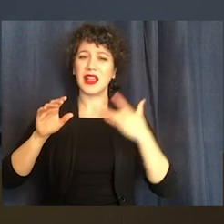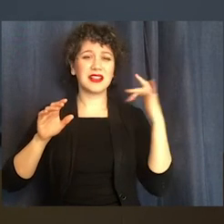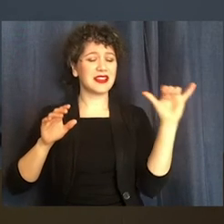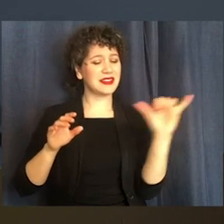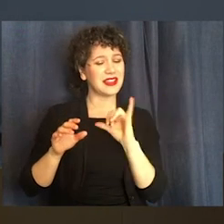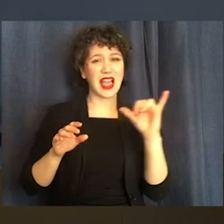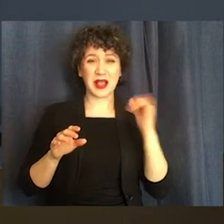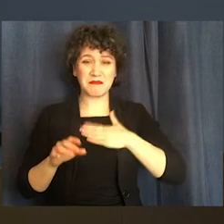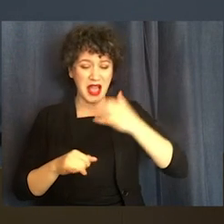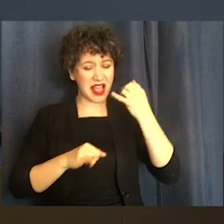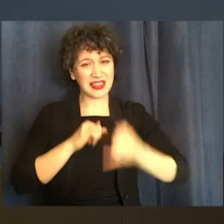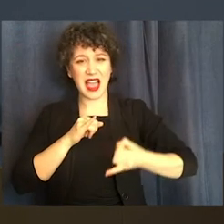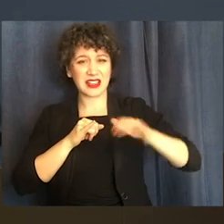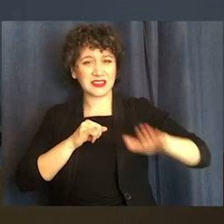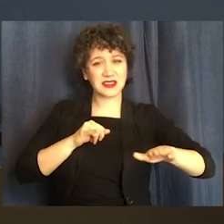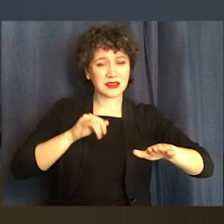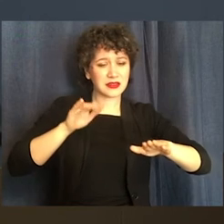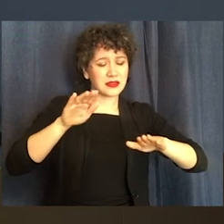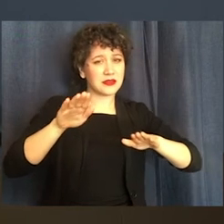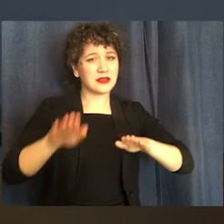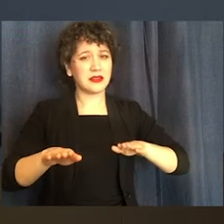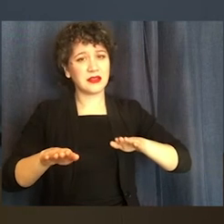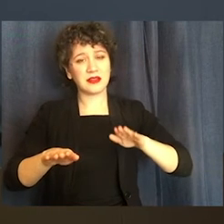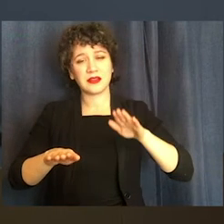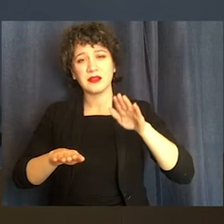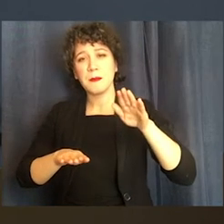Look at all of these tears I've wept.